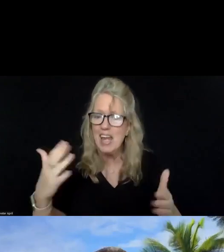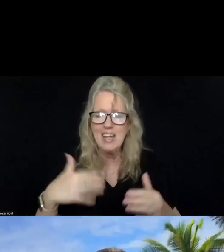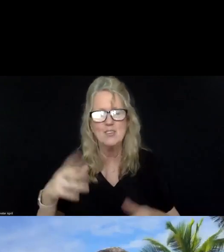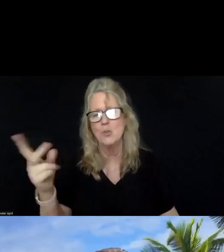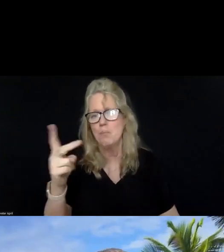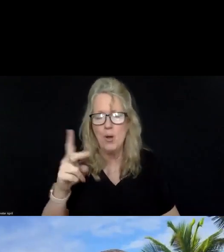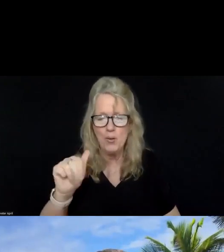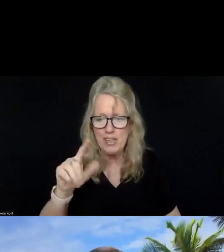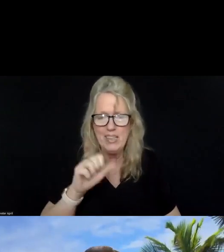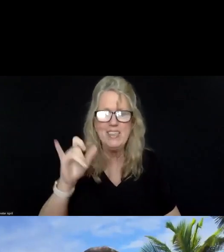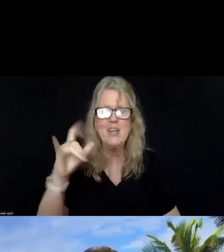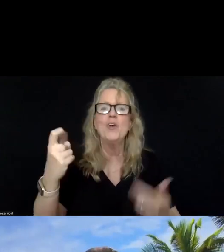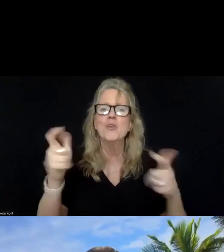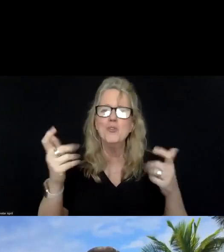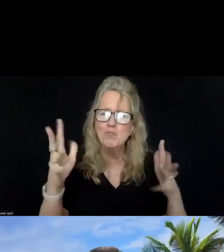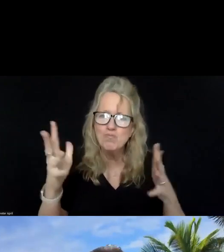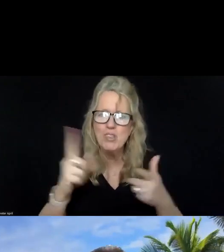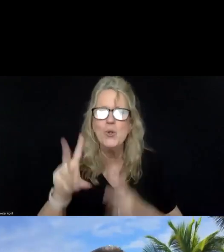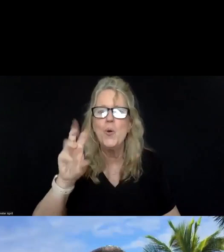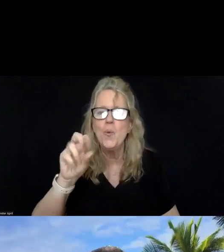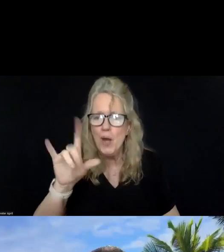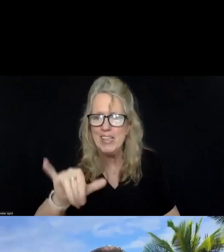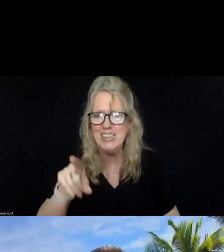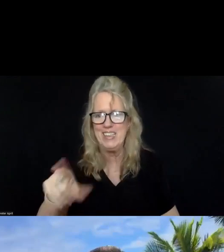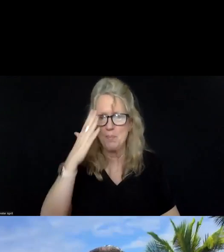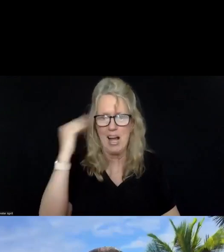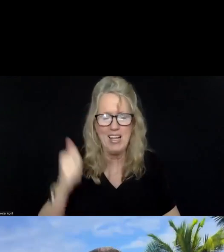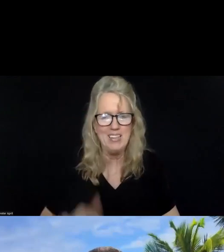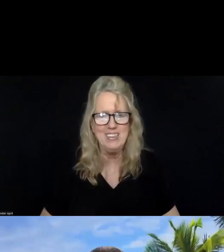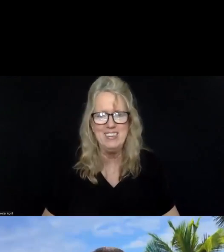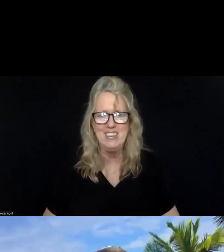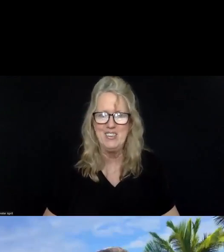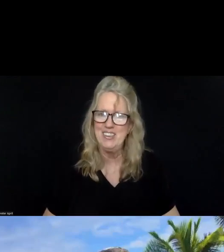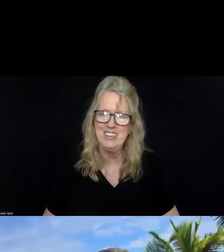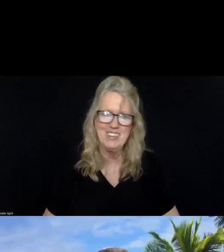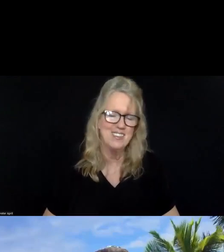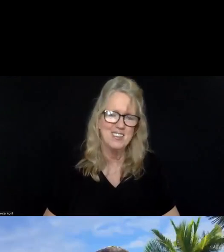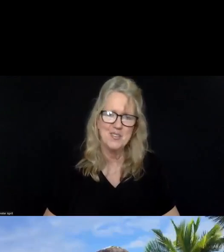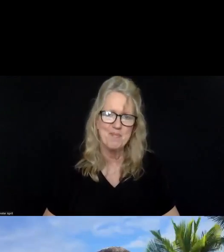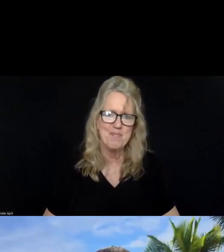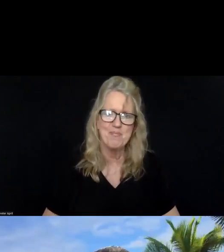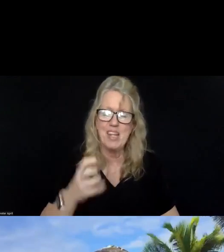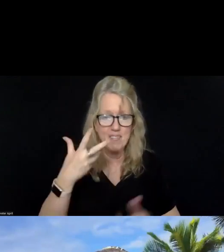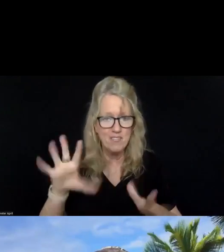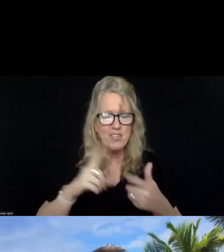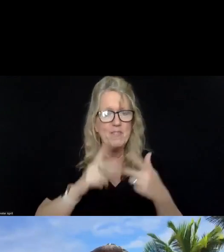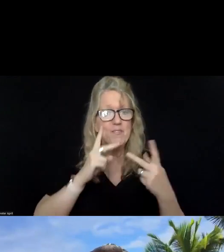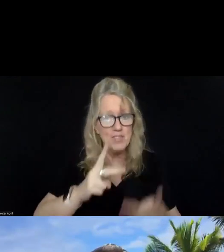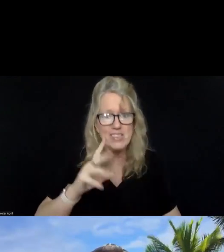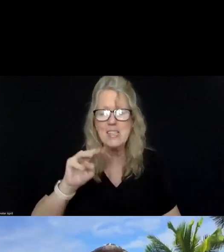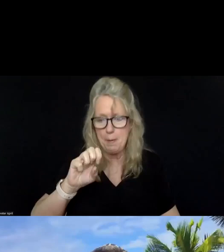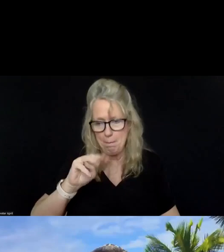Sylvia, but I also want to give a big shout out to Wendy because Amen. I can say that I've also visited